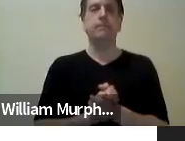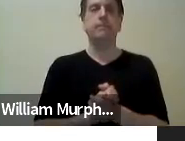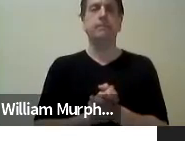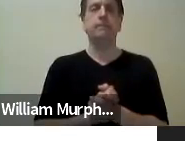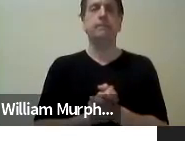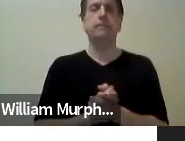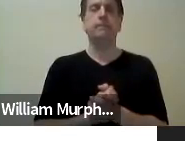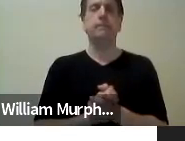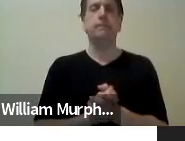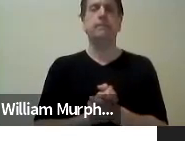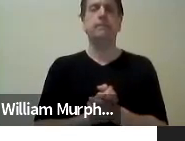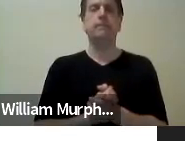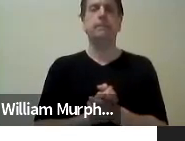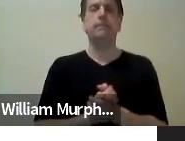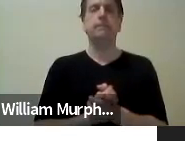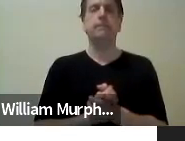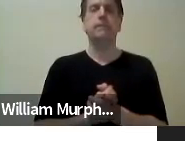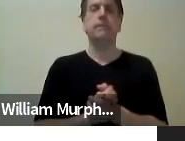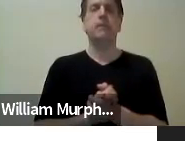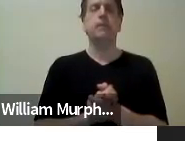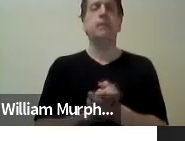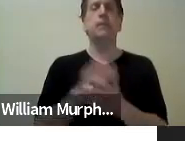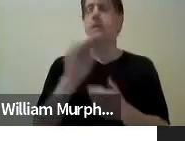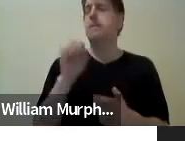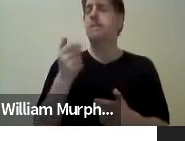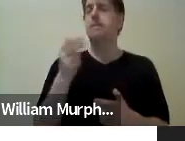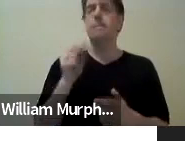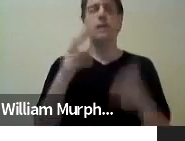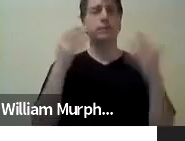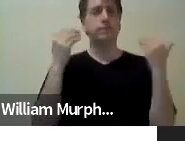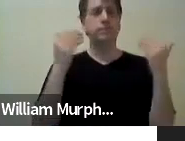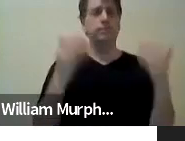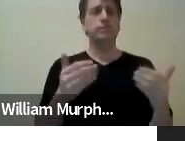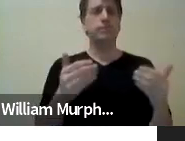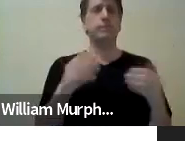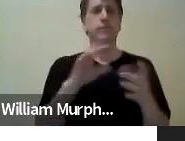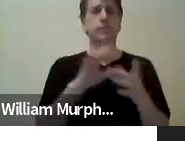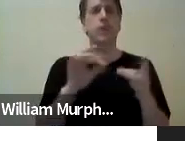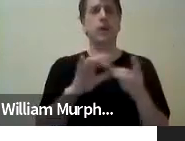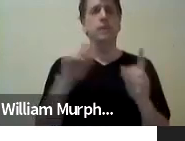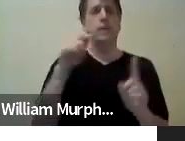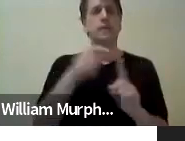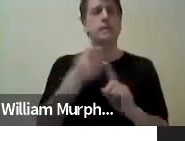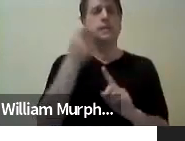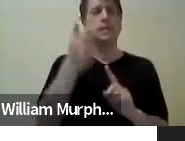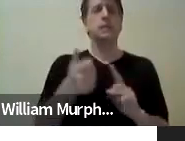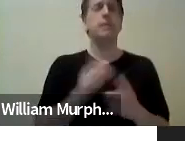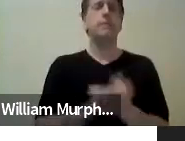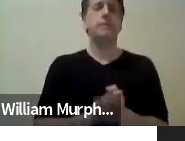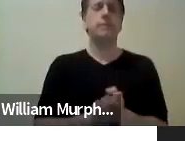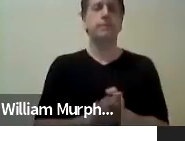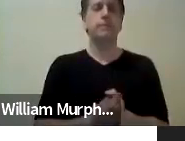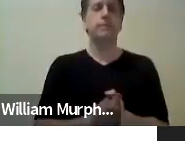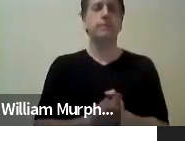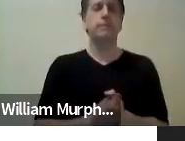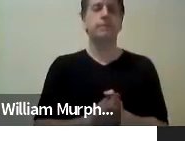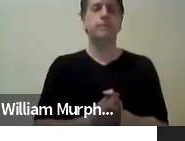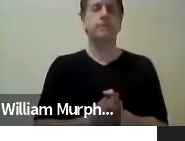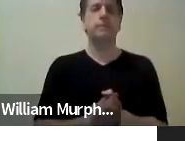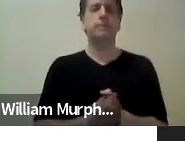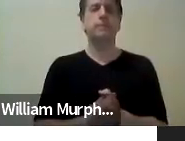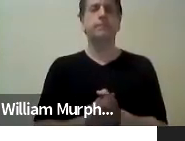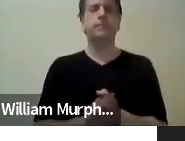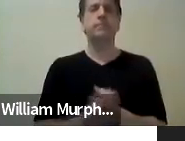So, Megan, did you want to talk about this slide a little bit? So let me jump in